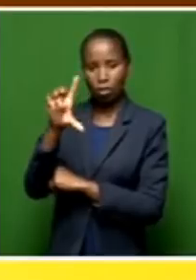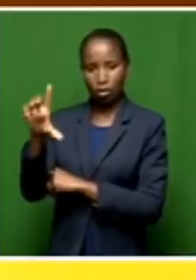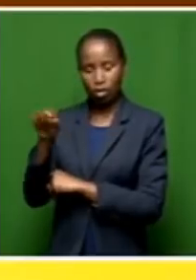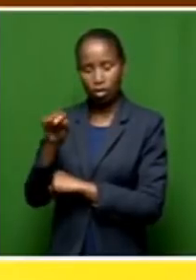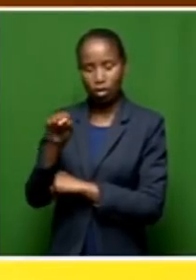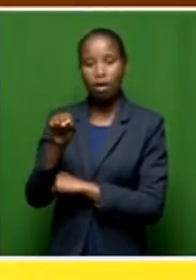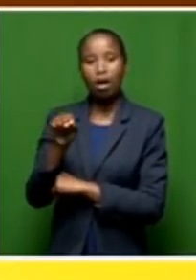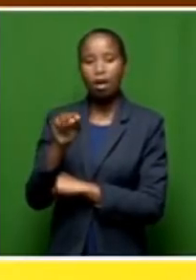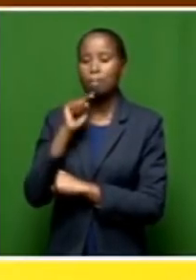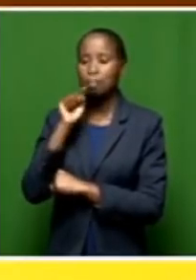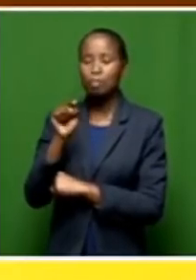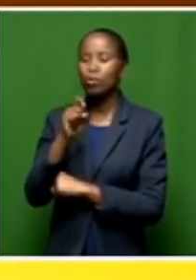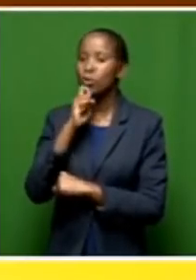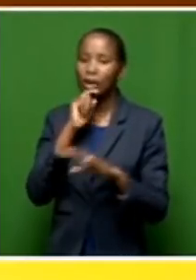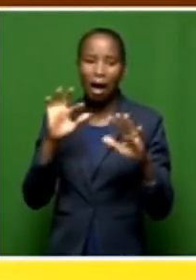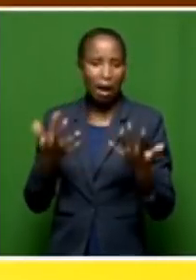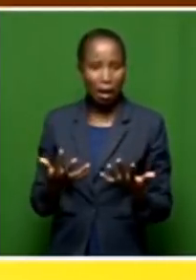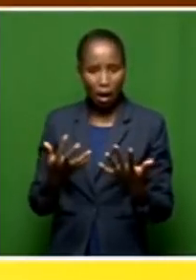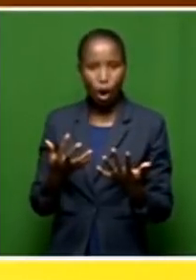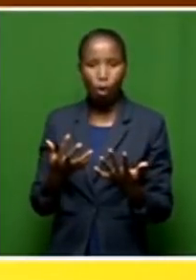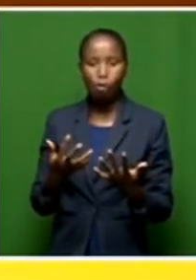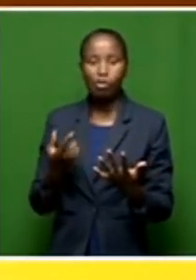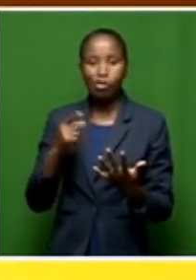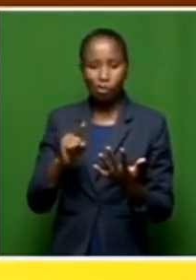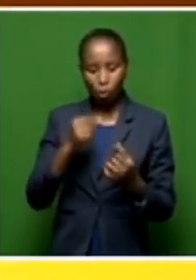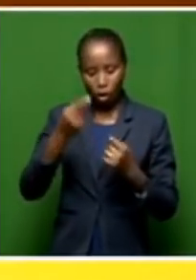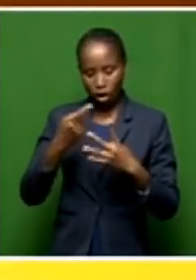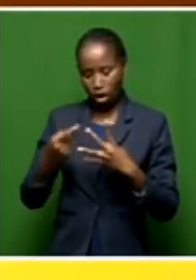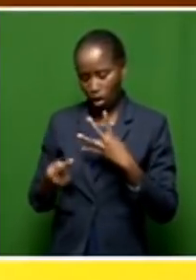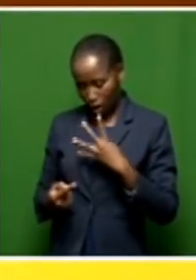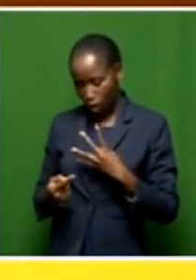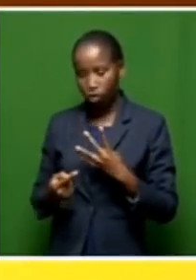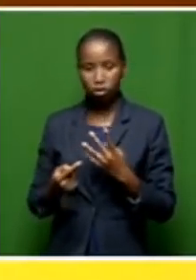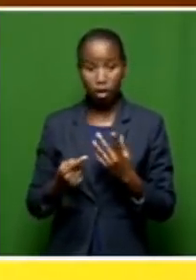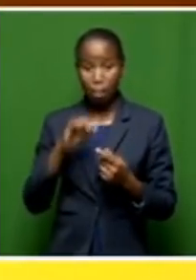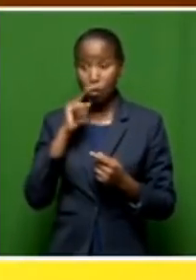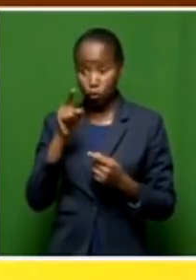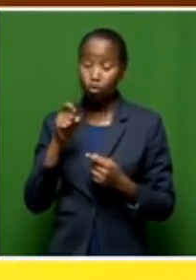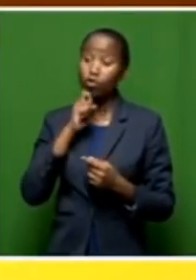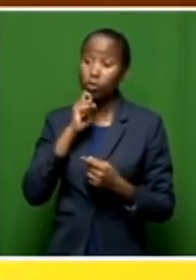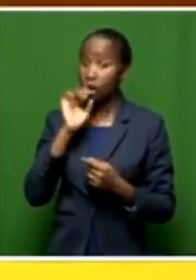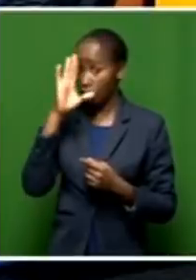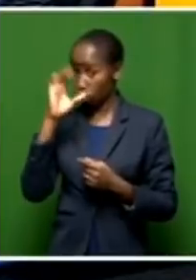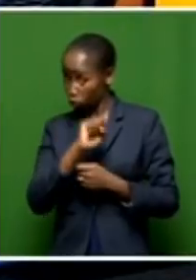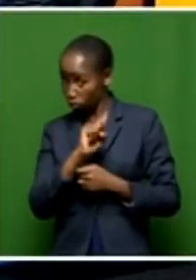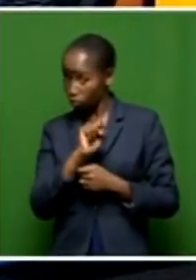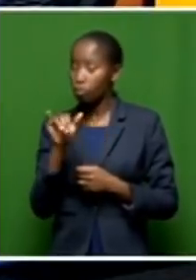your disposal to come, is it a prediction? Because Mbazi Mashilowa actually asked me yesterday this